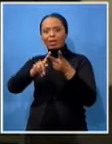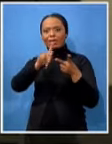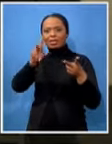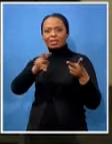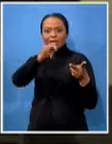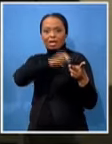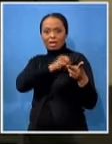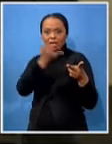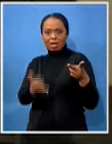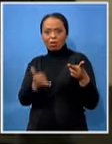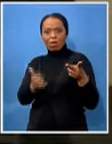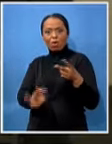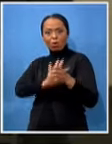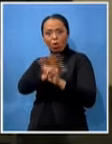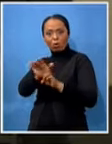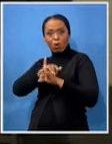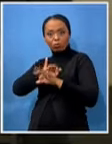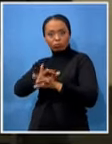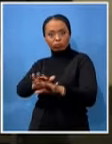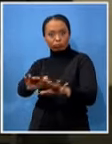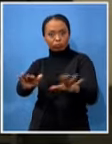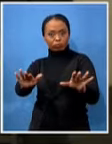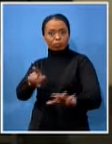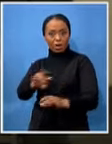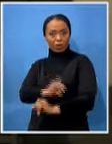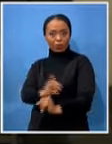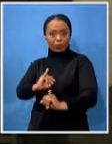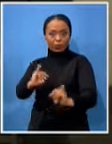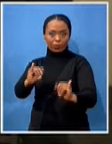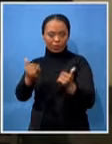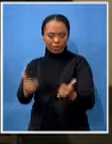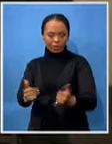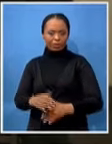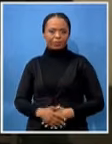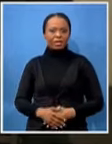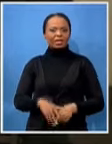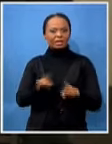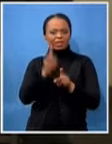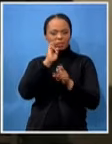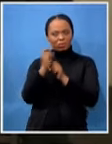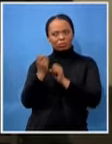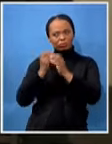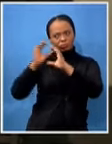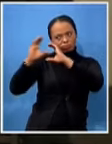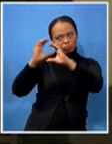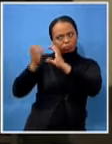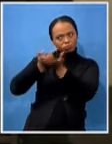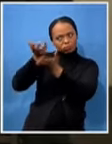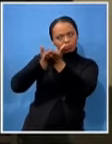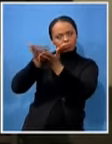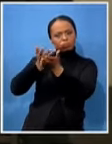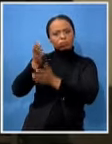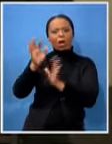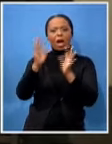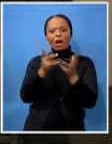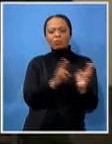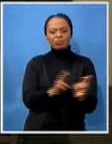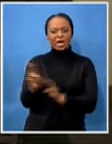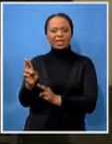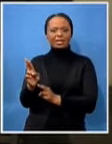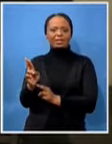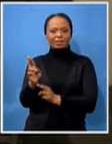how to move ahead so that they don't get caught up with the numbers. It should be possible to make sure that